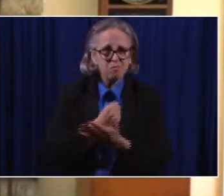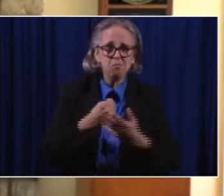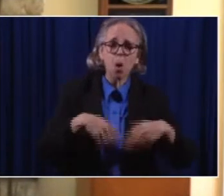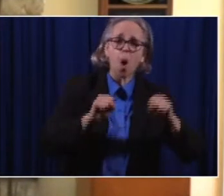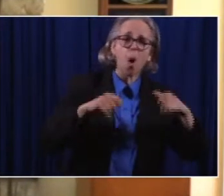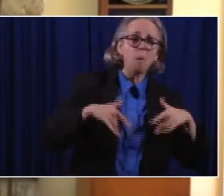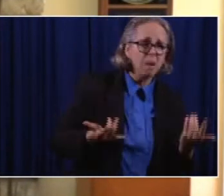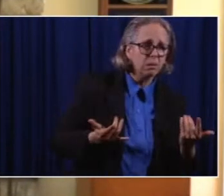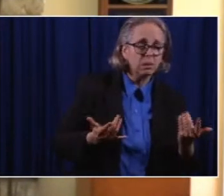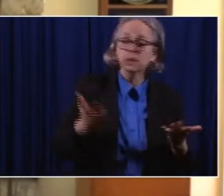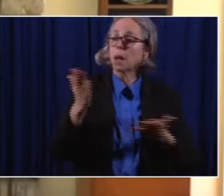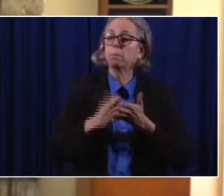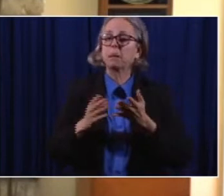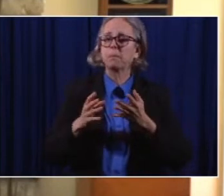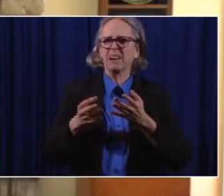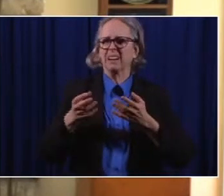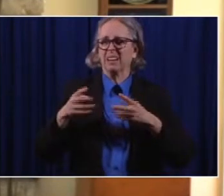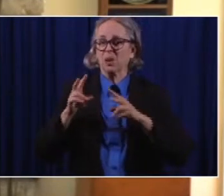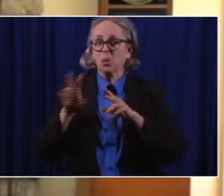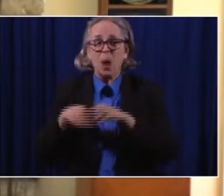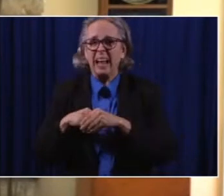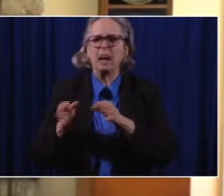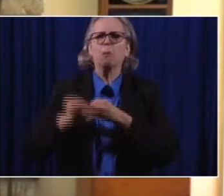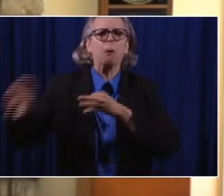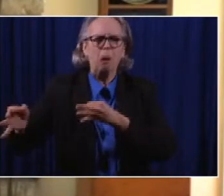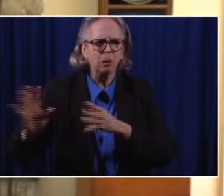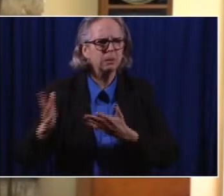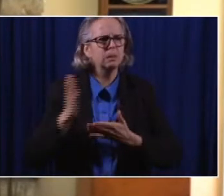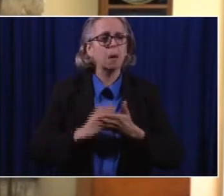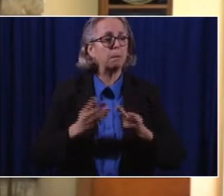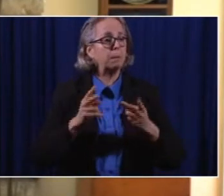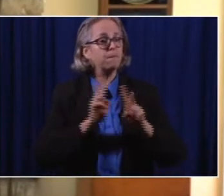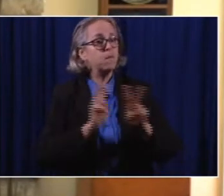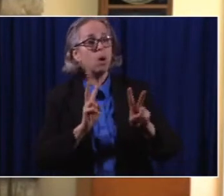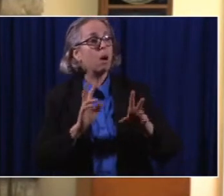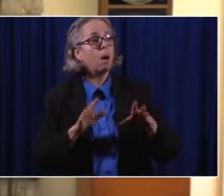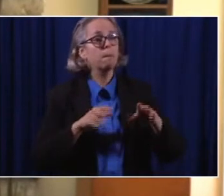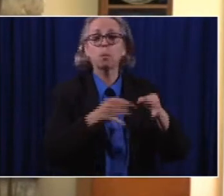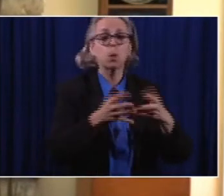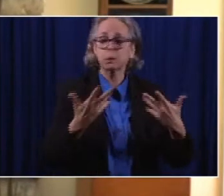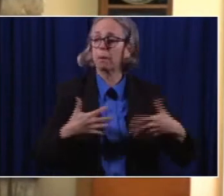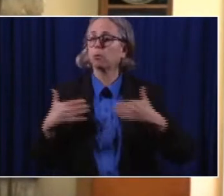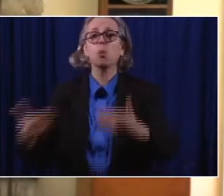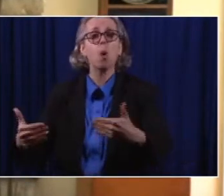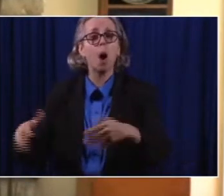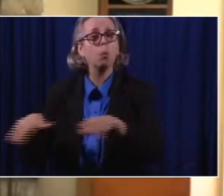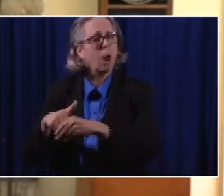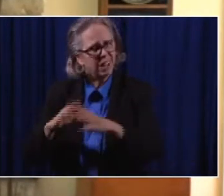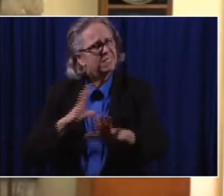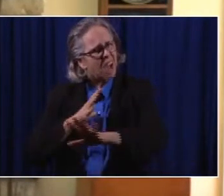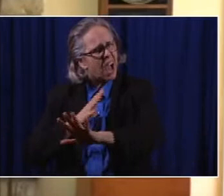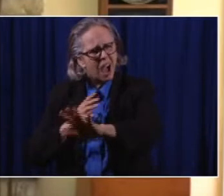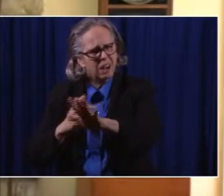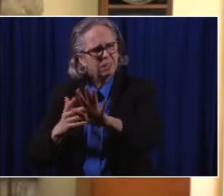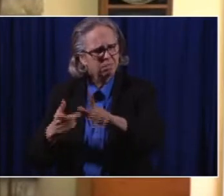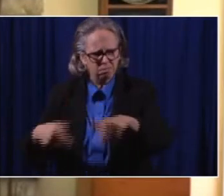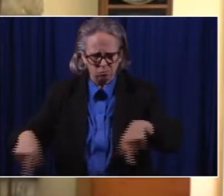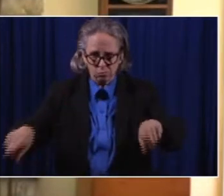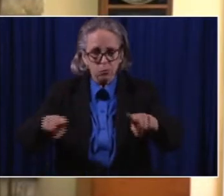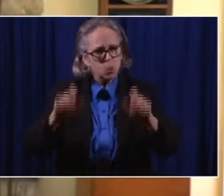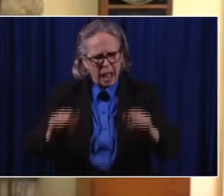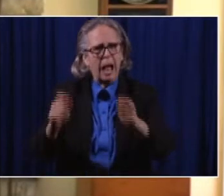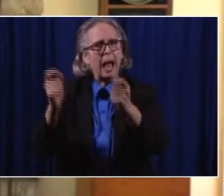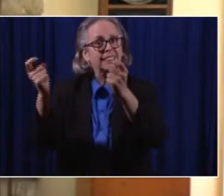better celebration. And you certainly could do that. But if people want to have the celebration, they can do it. But, we're going to put out the